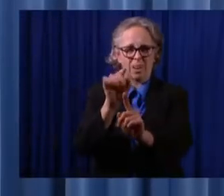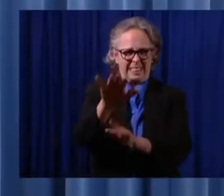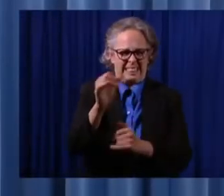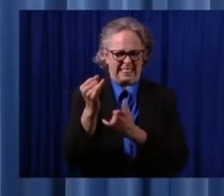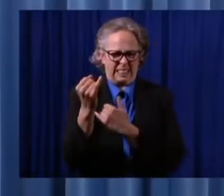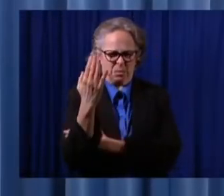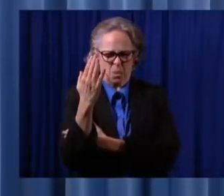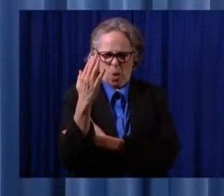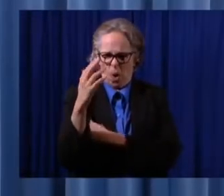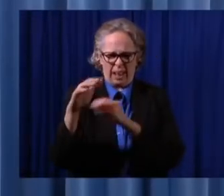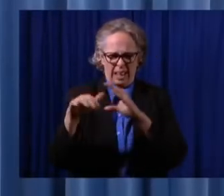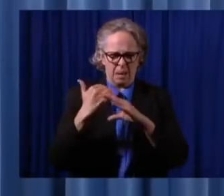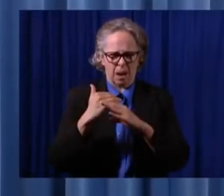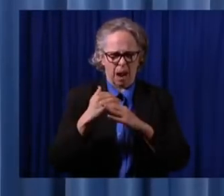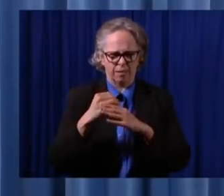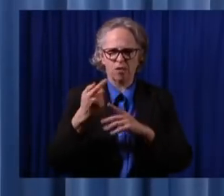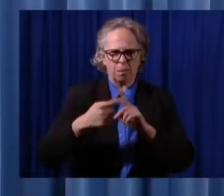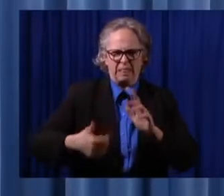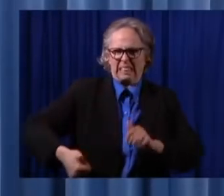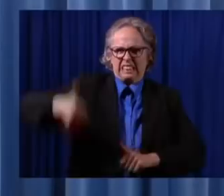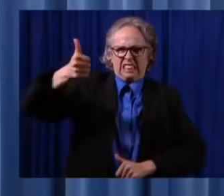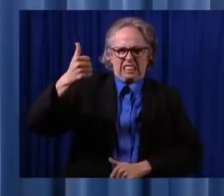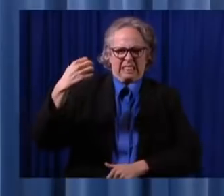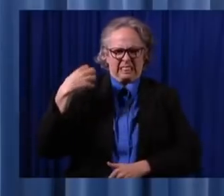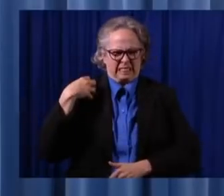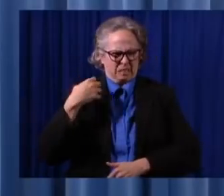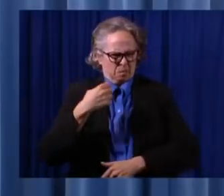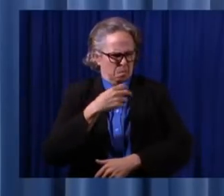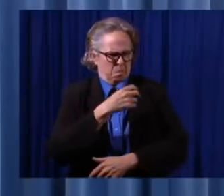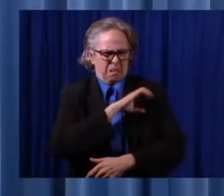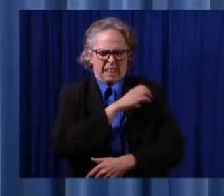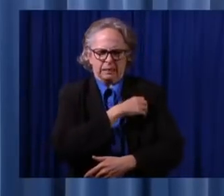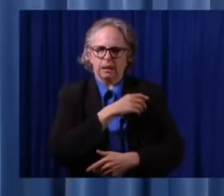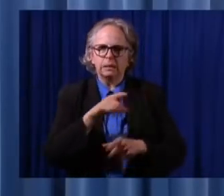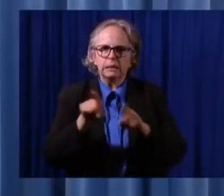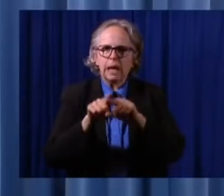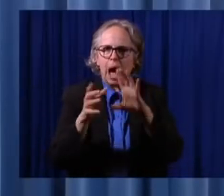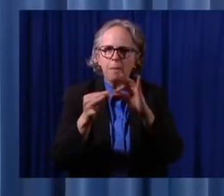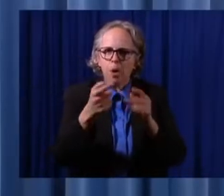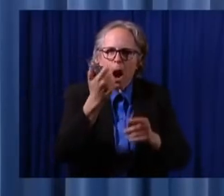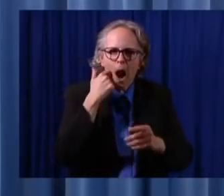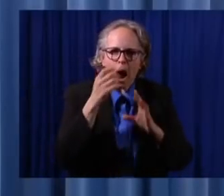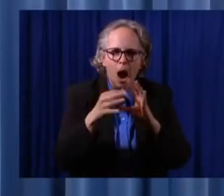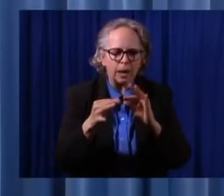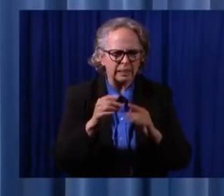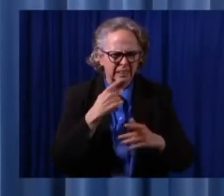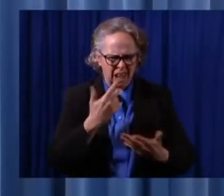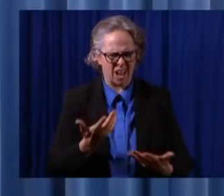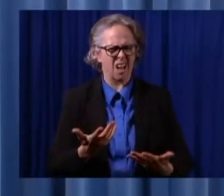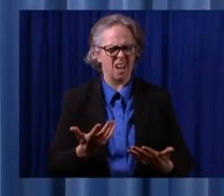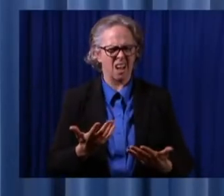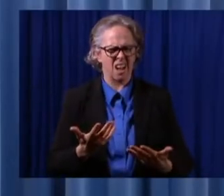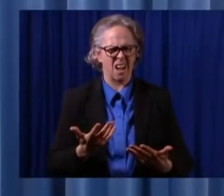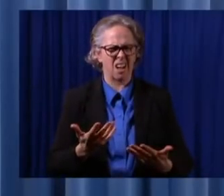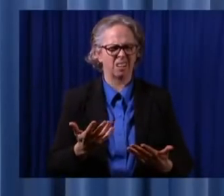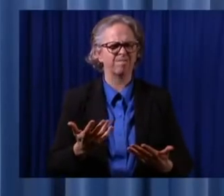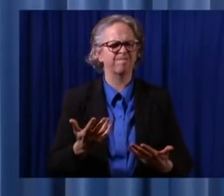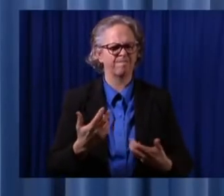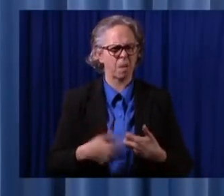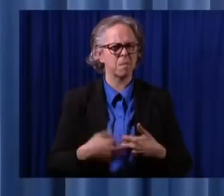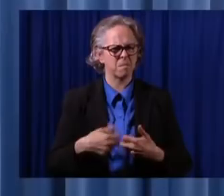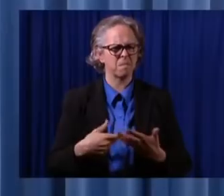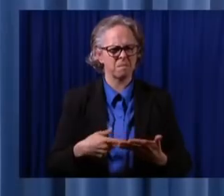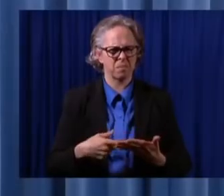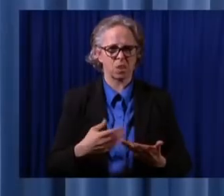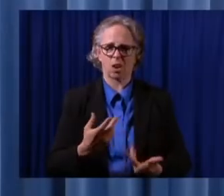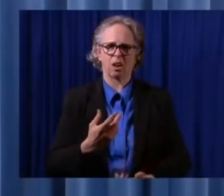you just made. So I think as we look to diversify our law enforcement, we want good people. We